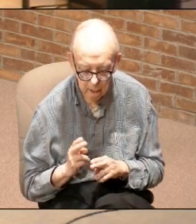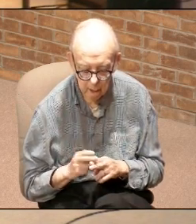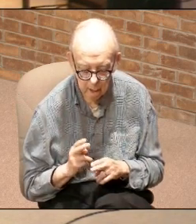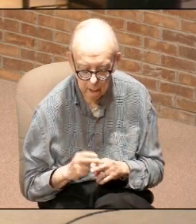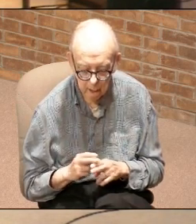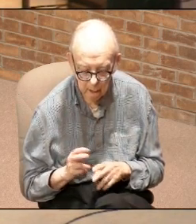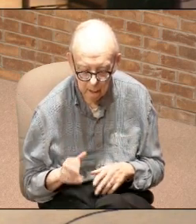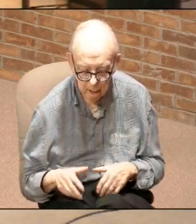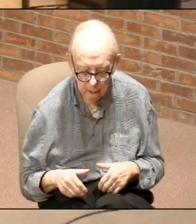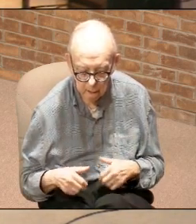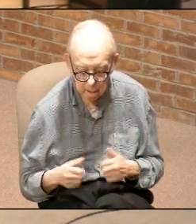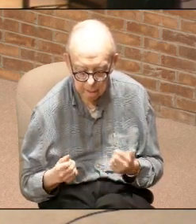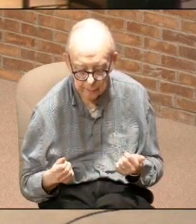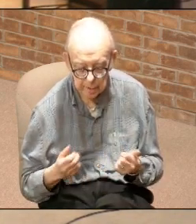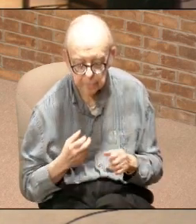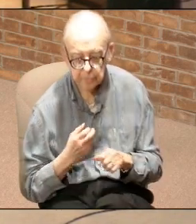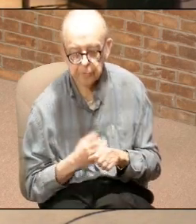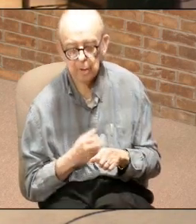living stones